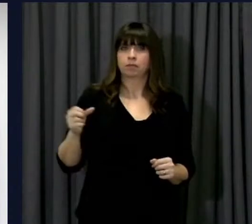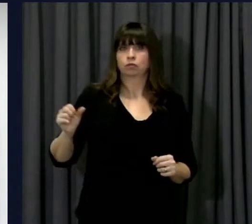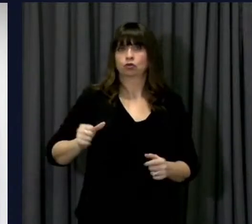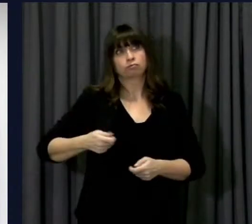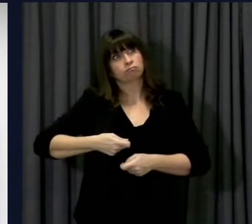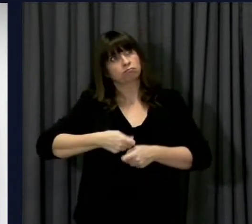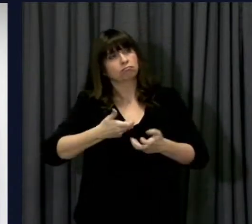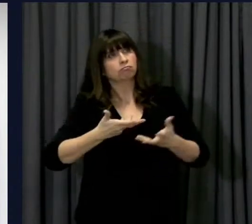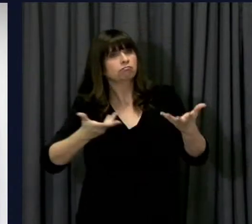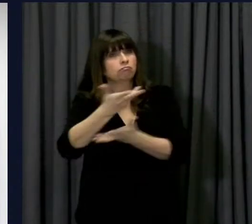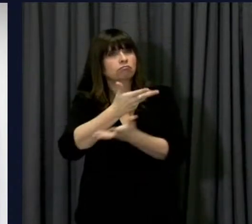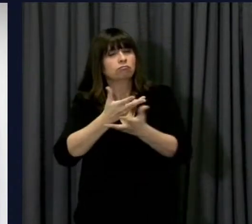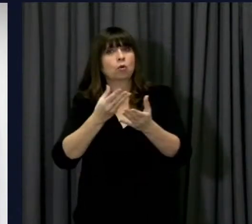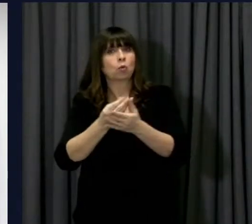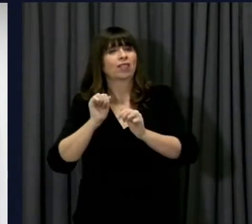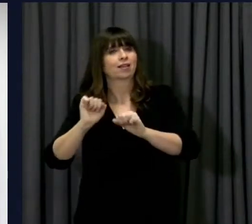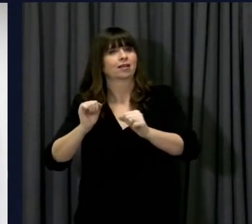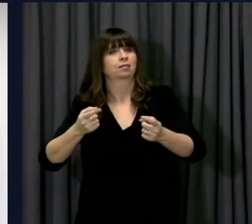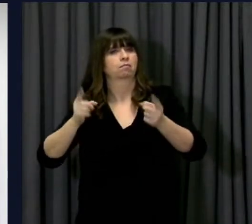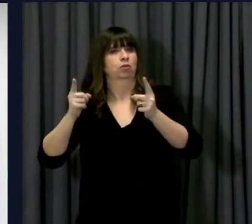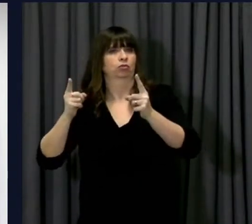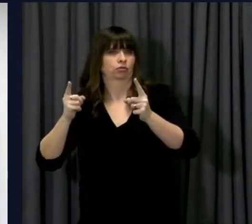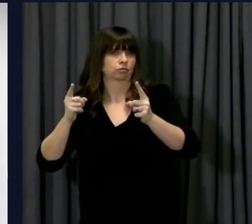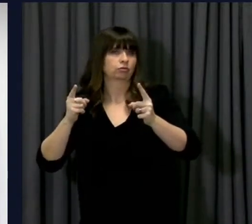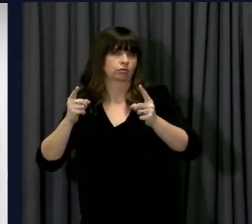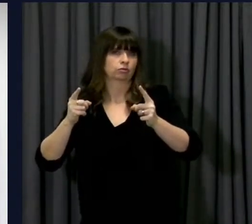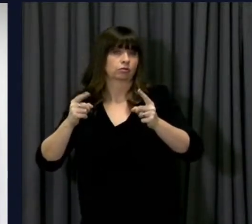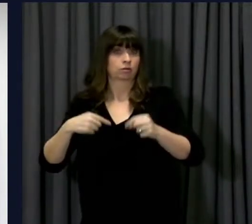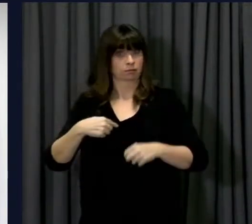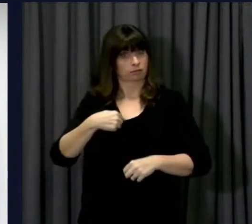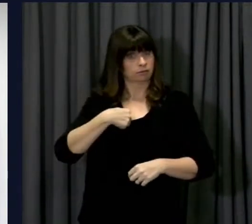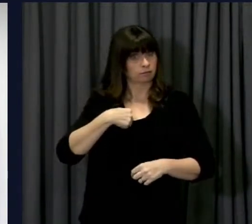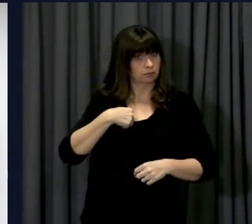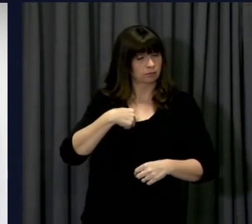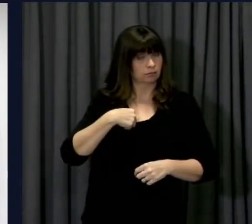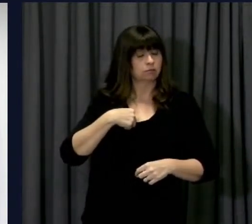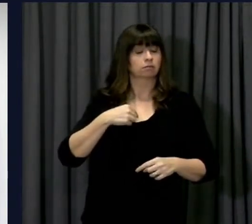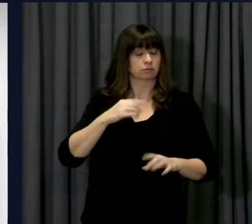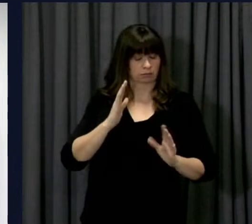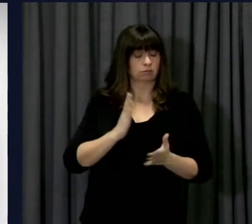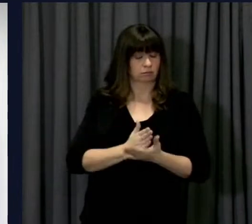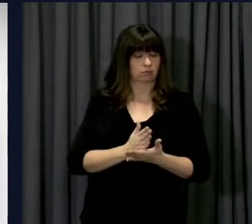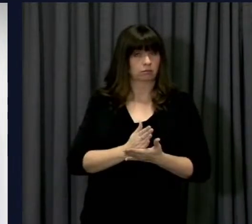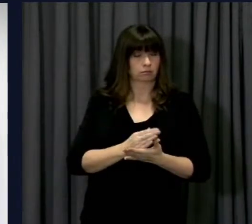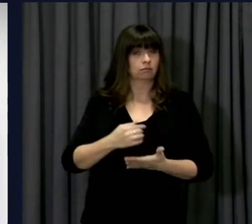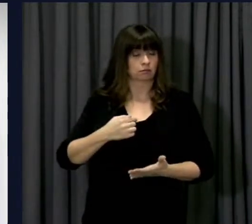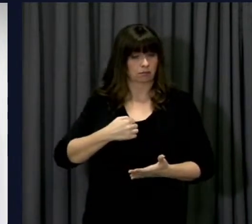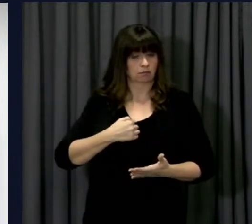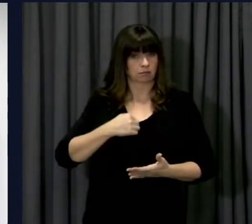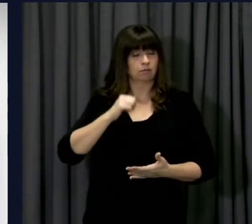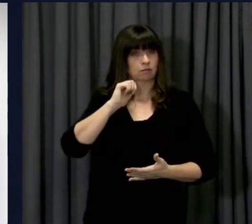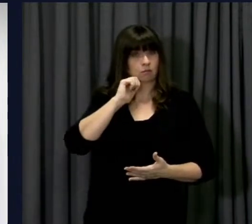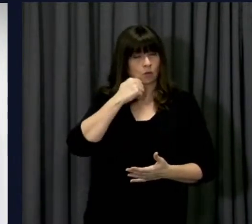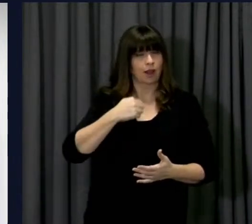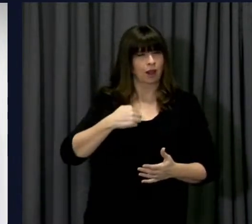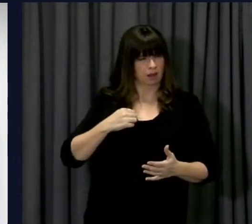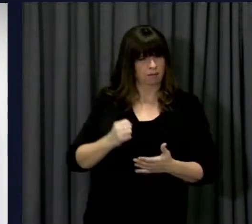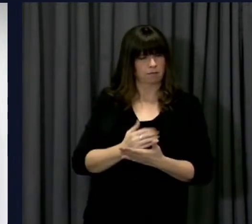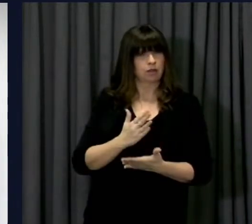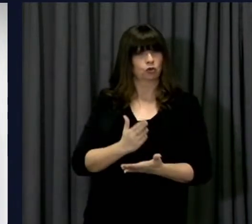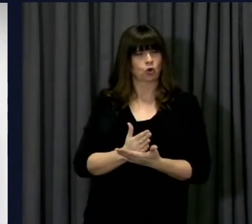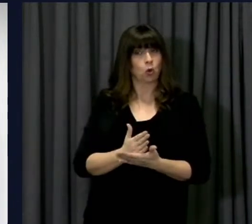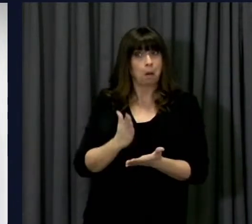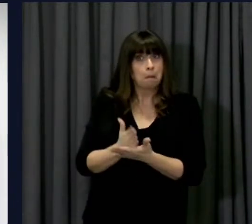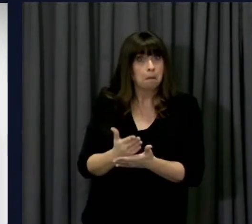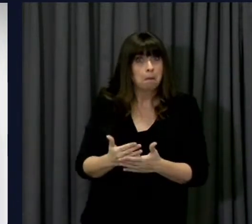managers and employers here in Wales. So I'll make sure that after this that I ensure that not only are those